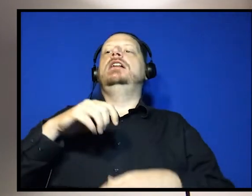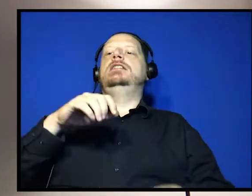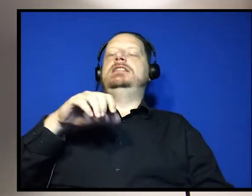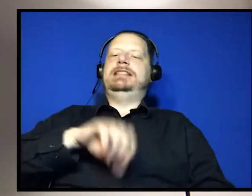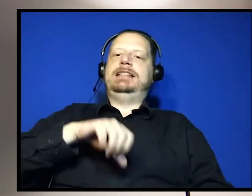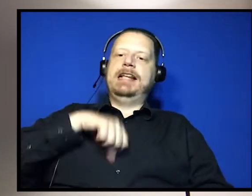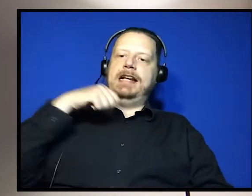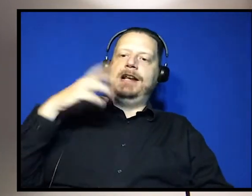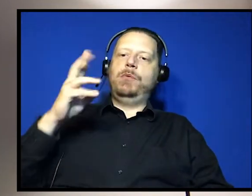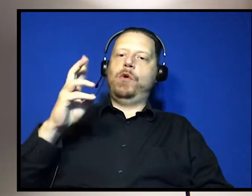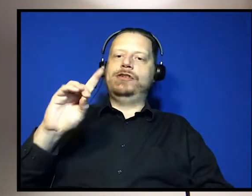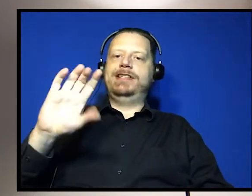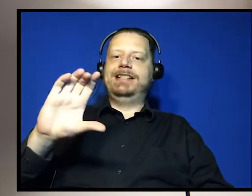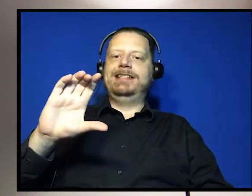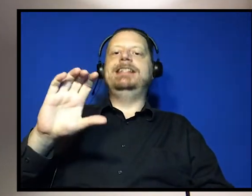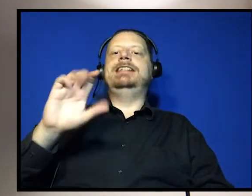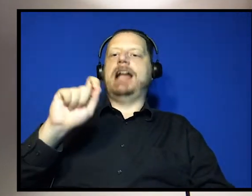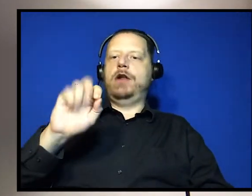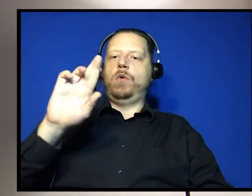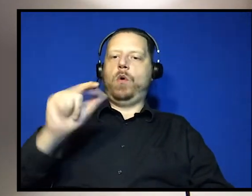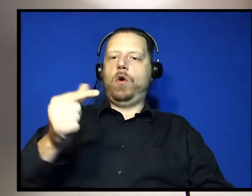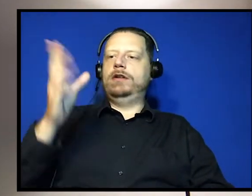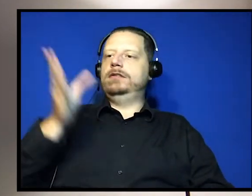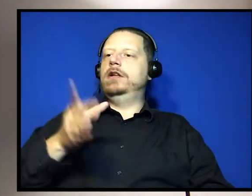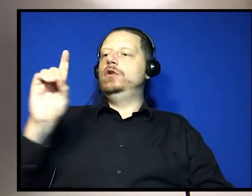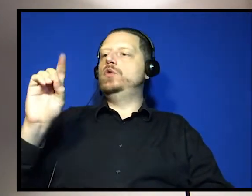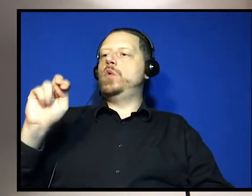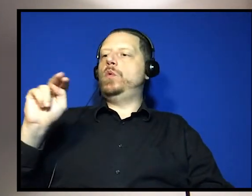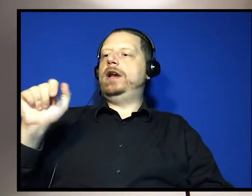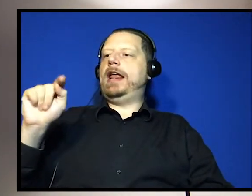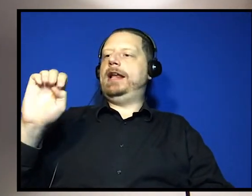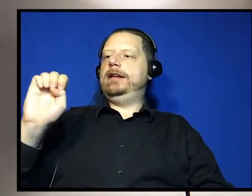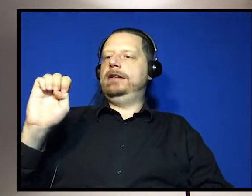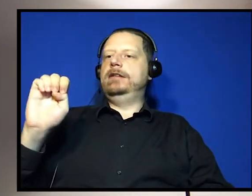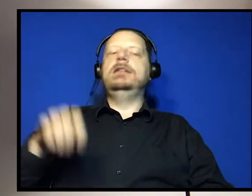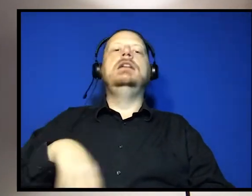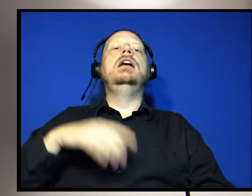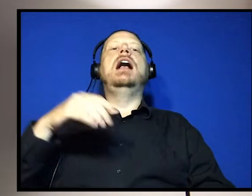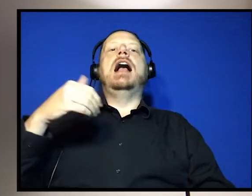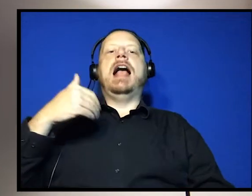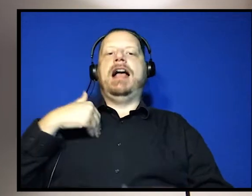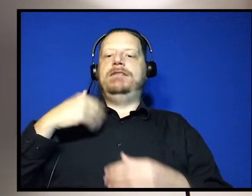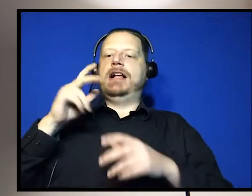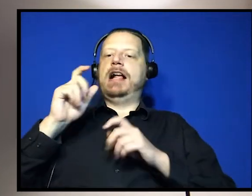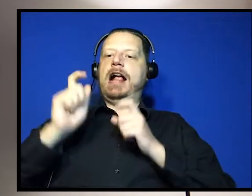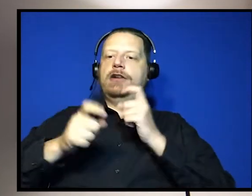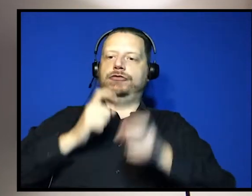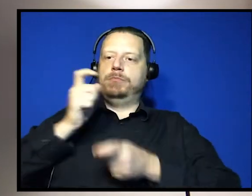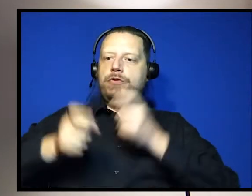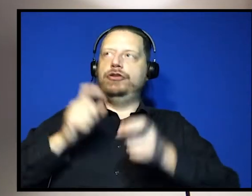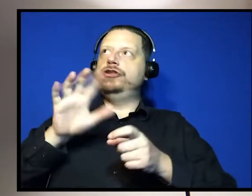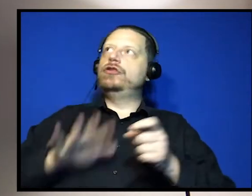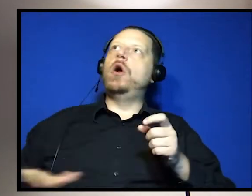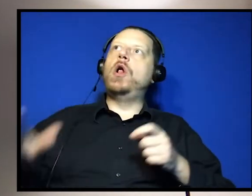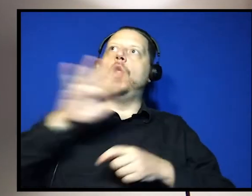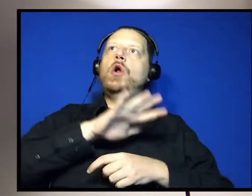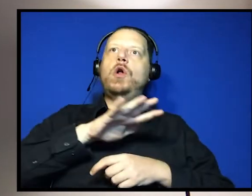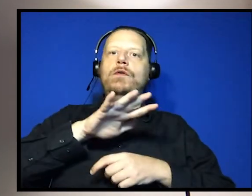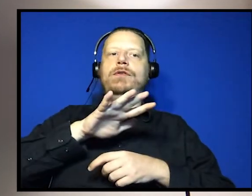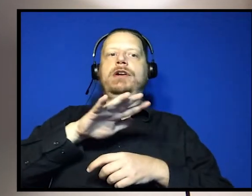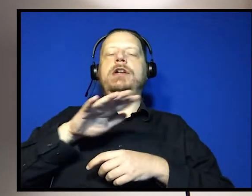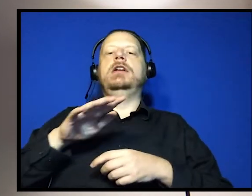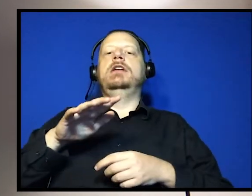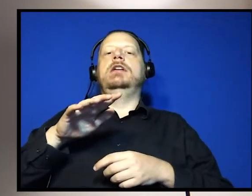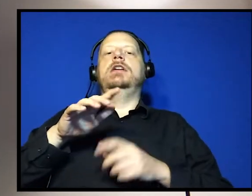dignitywashington.org/donate or click the link in the video description. Our masses are put together with contributions from Dignity Washington members participating